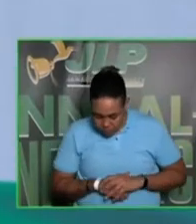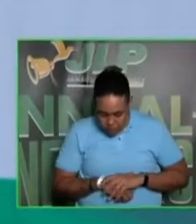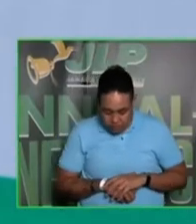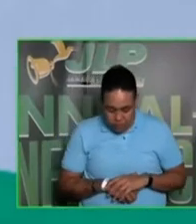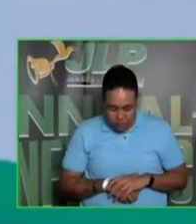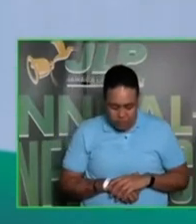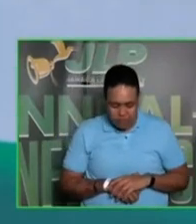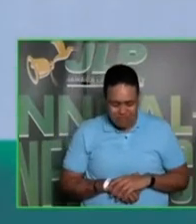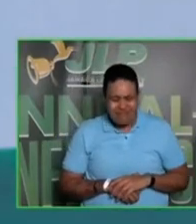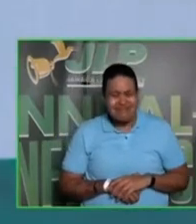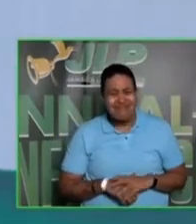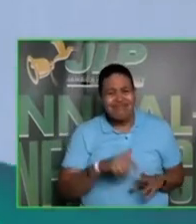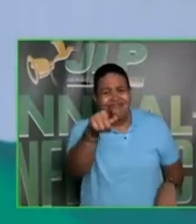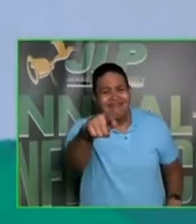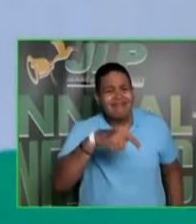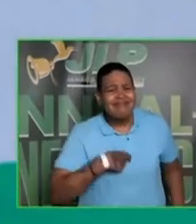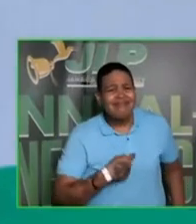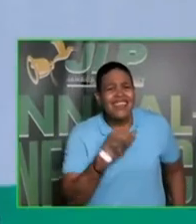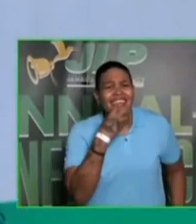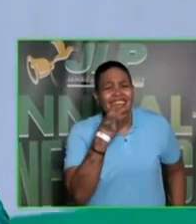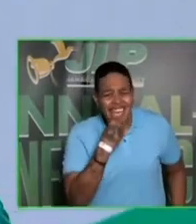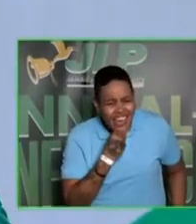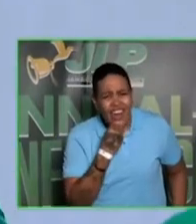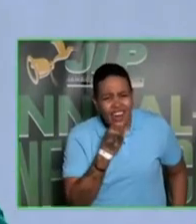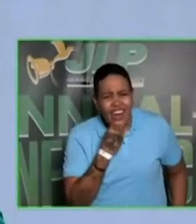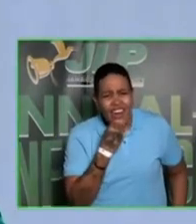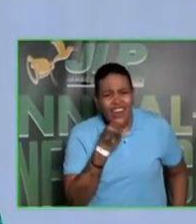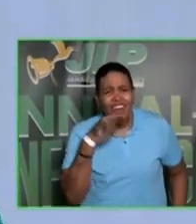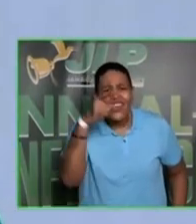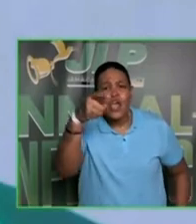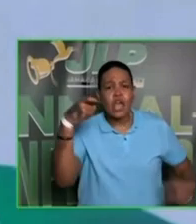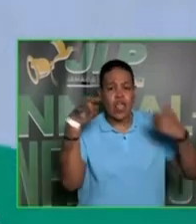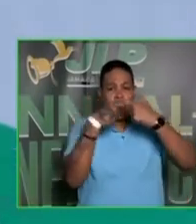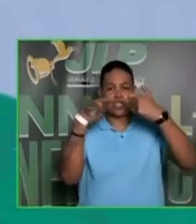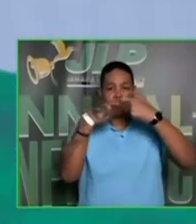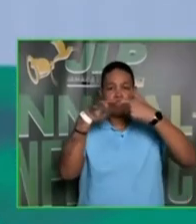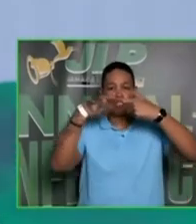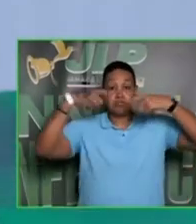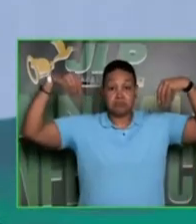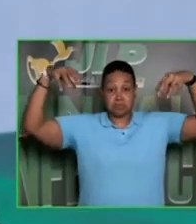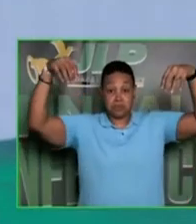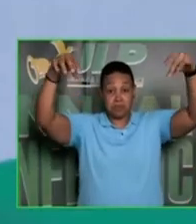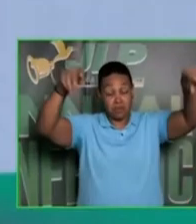We care about your electricity.